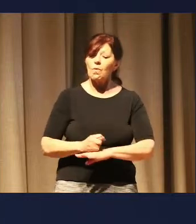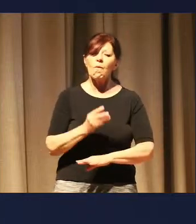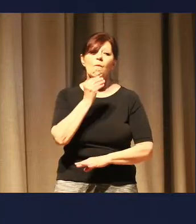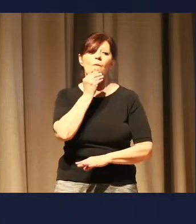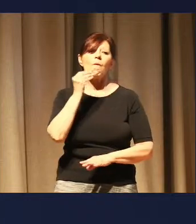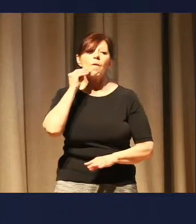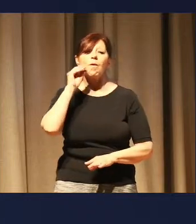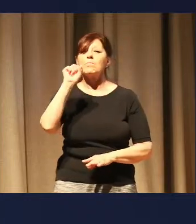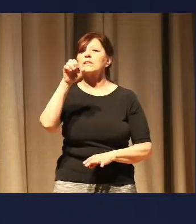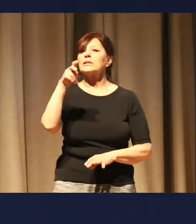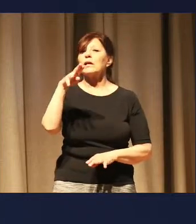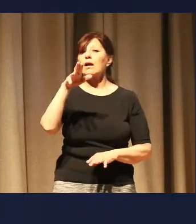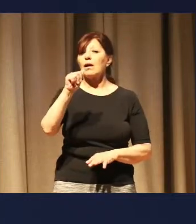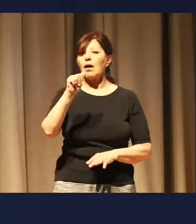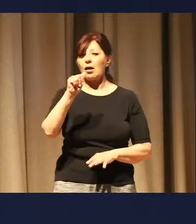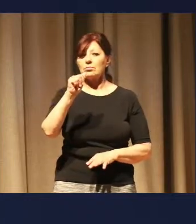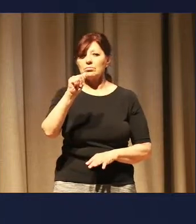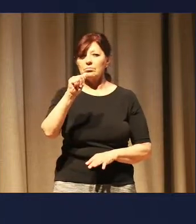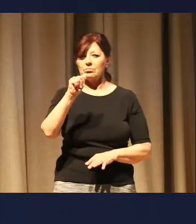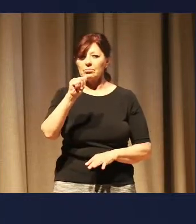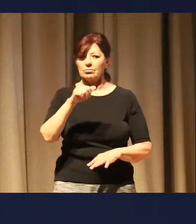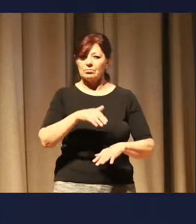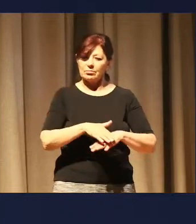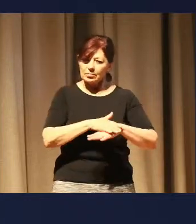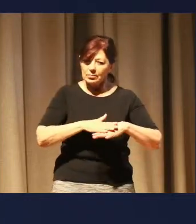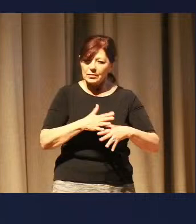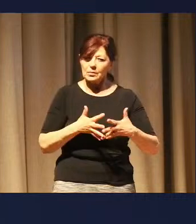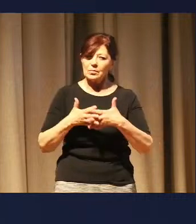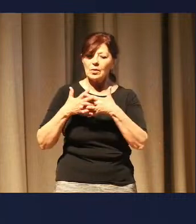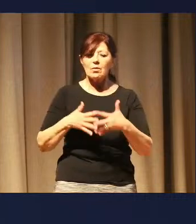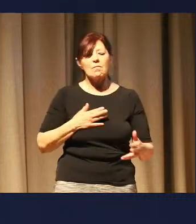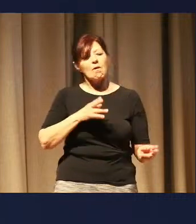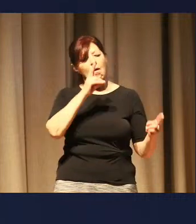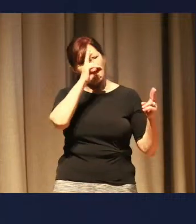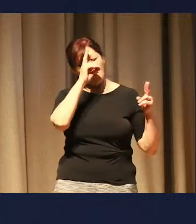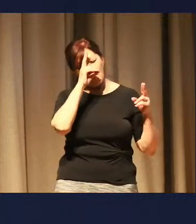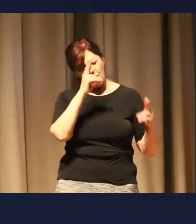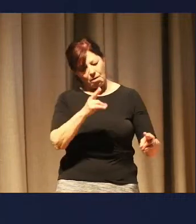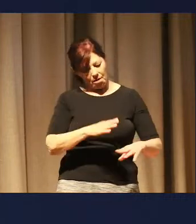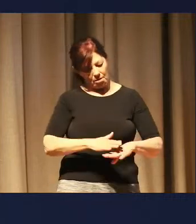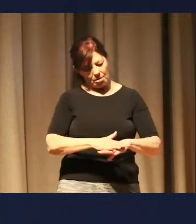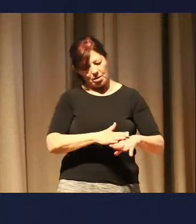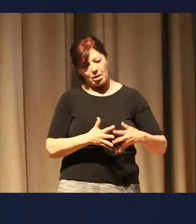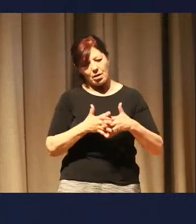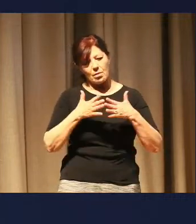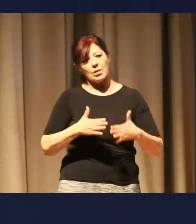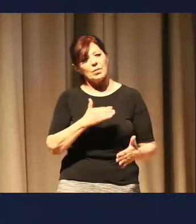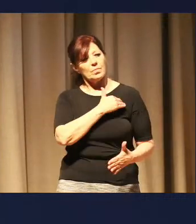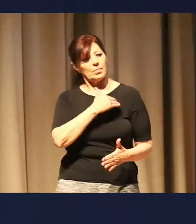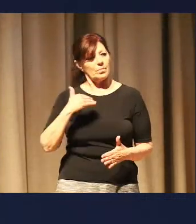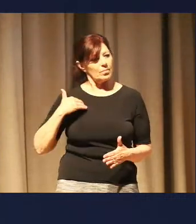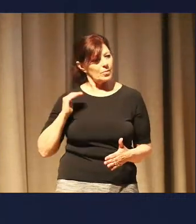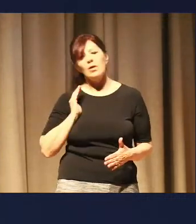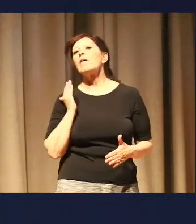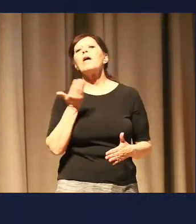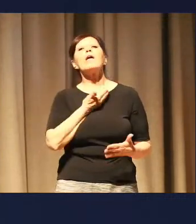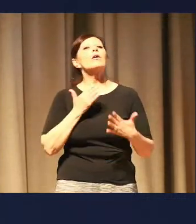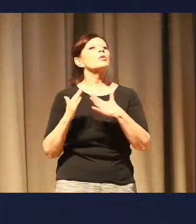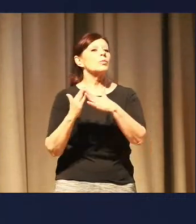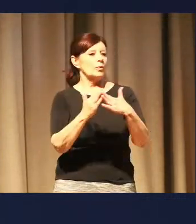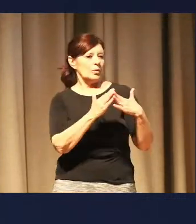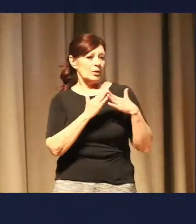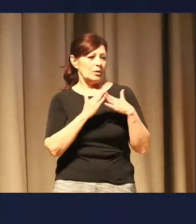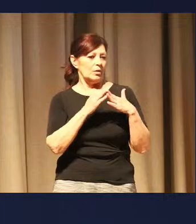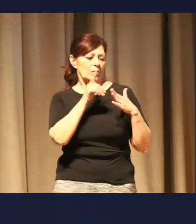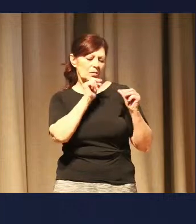the Seneca Onondaga. We honor the Native American members of our community